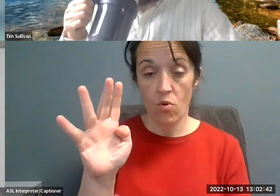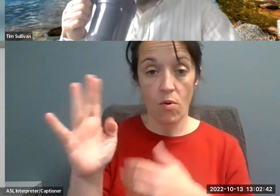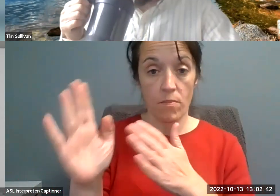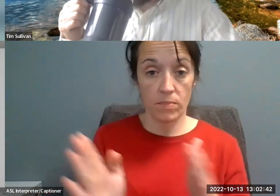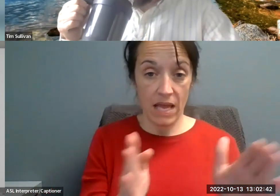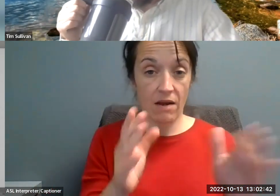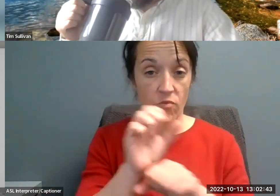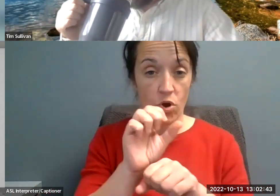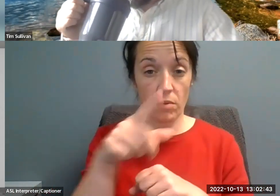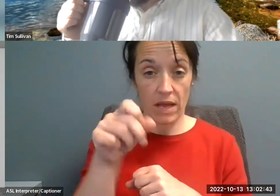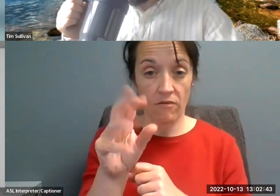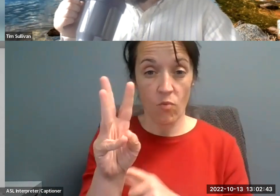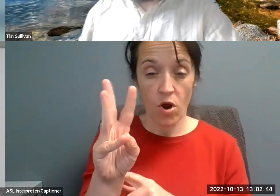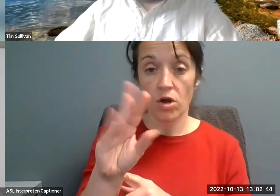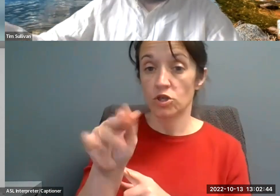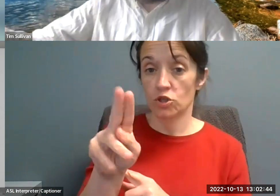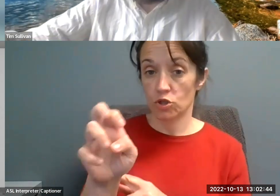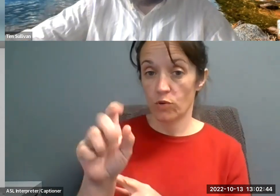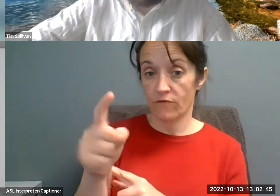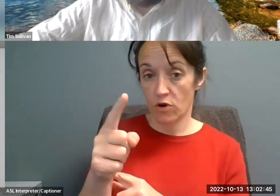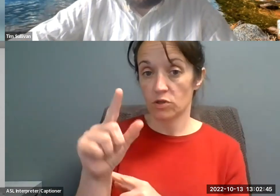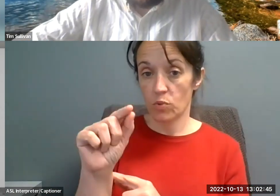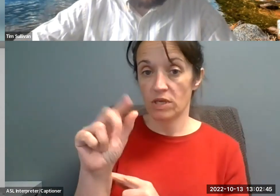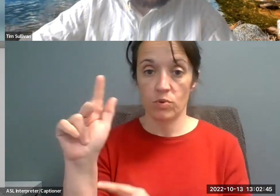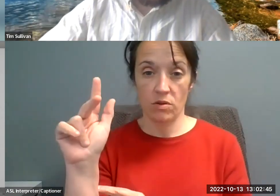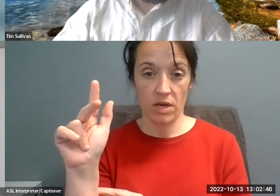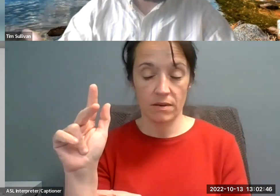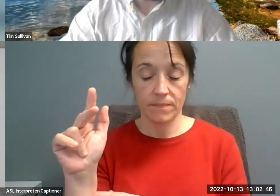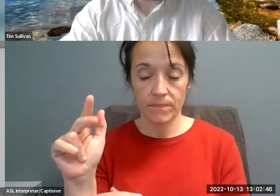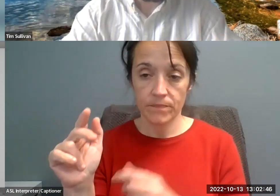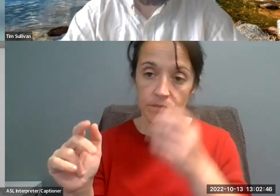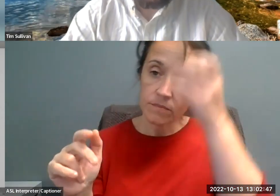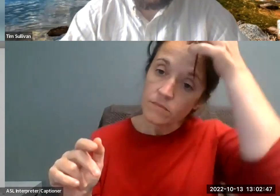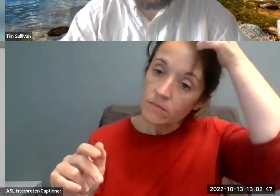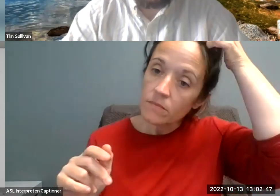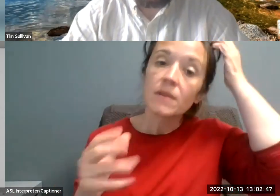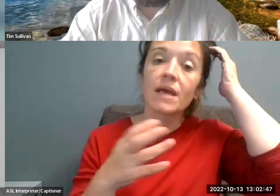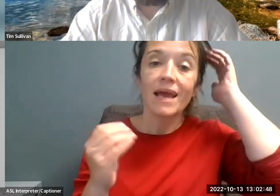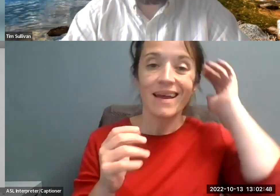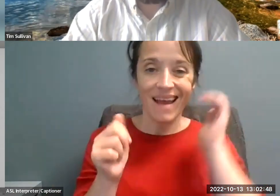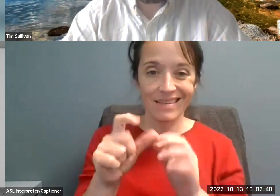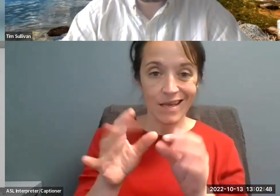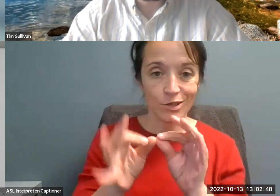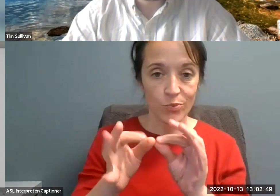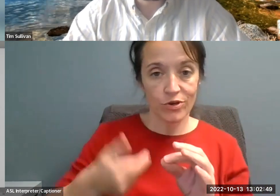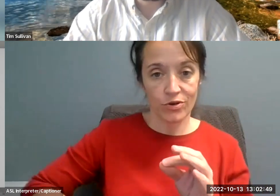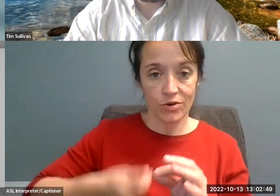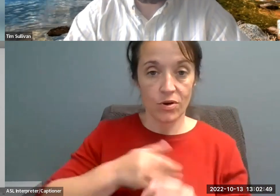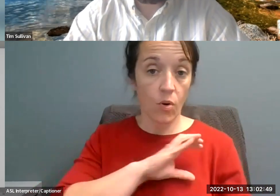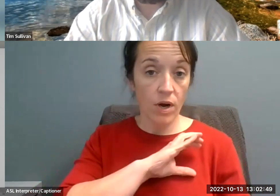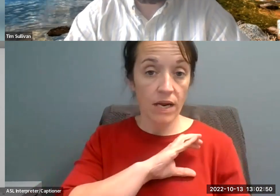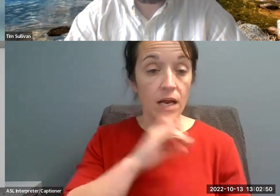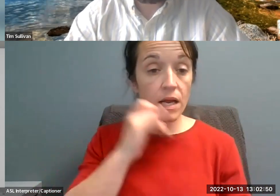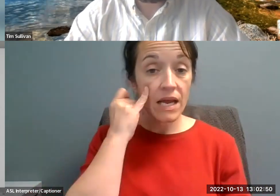of 2023. We also have today with us the ASL interpreter, Courtney. If at any point